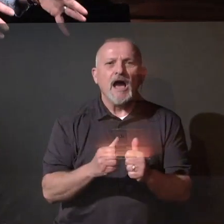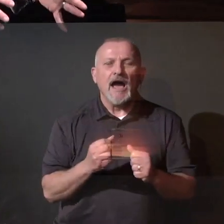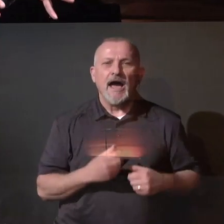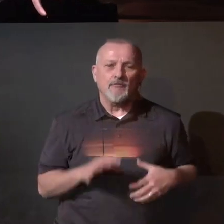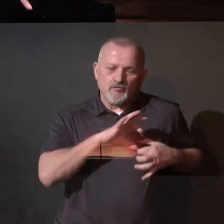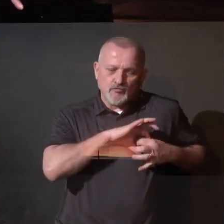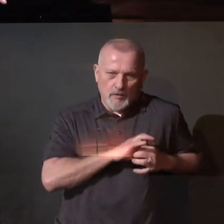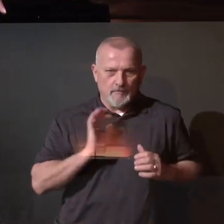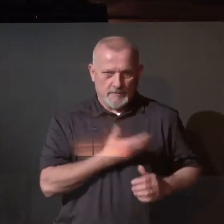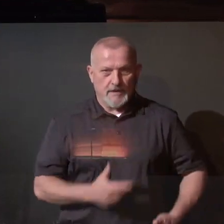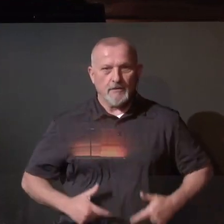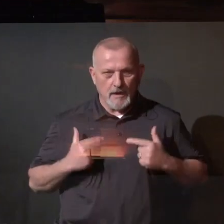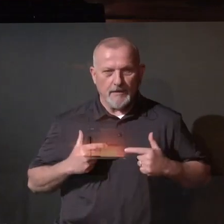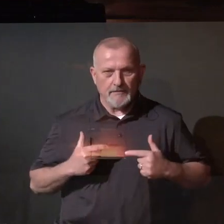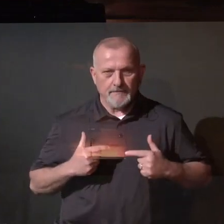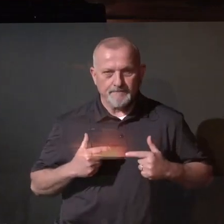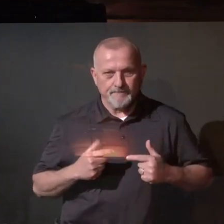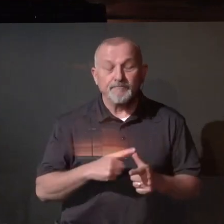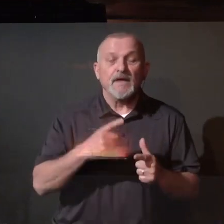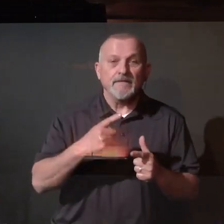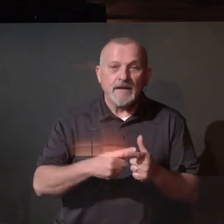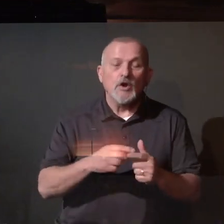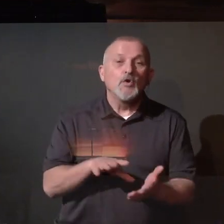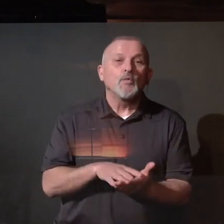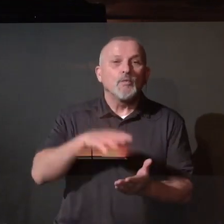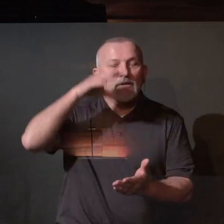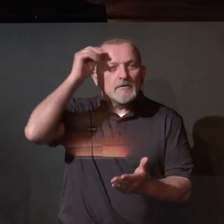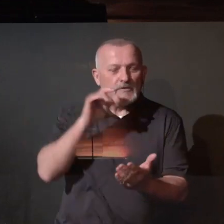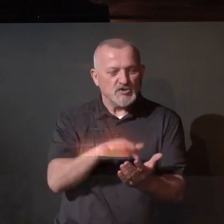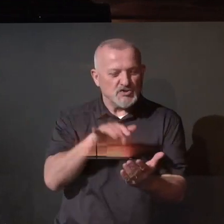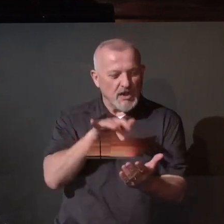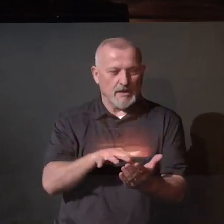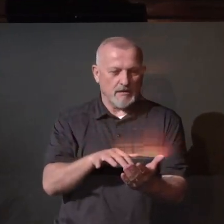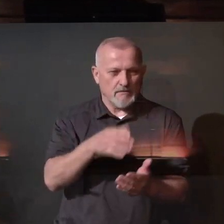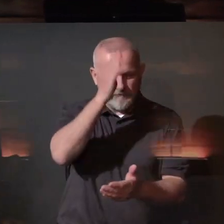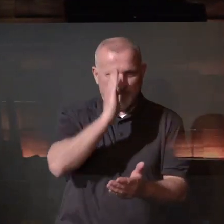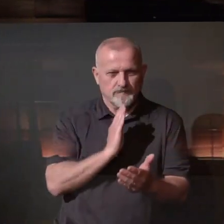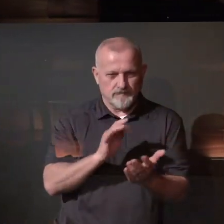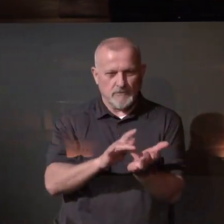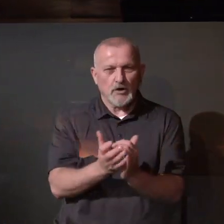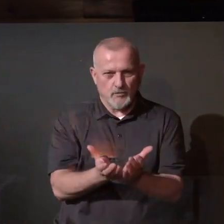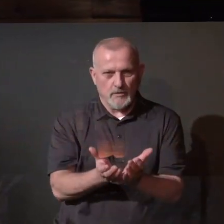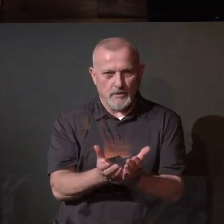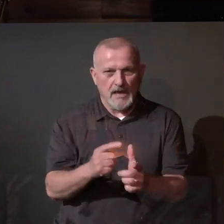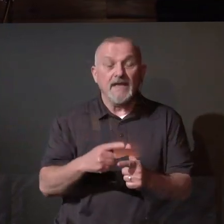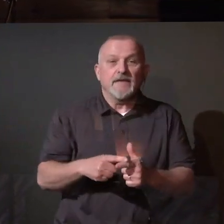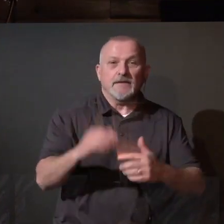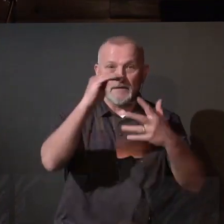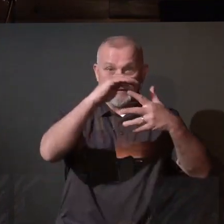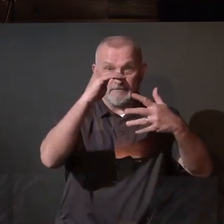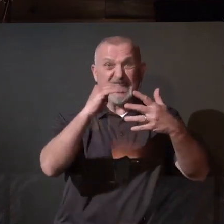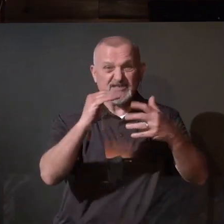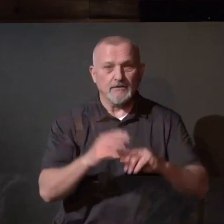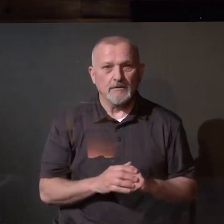stopped there on this journey. We learned about studying and reading God's Word. Then we moved on down the road of our journey of our faith a little bit, and we